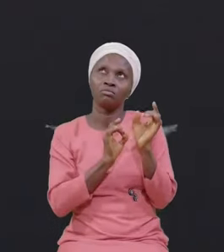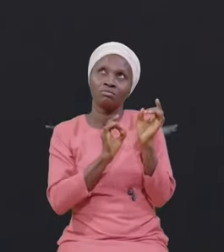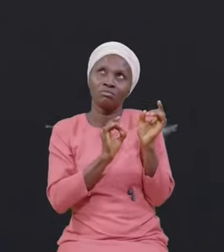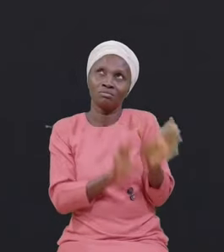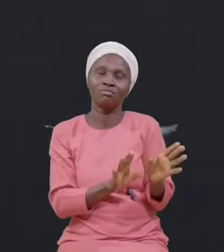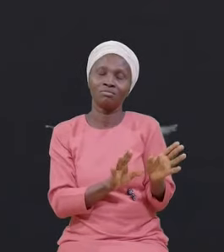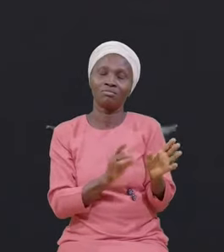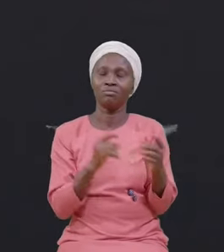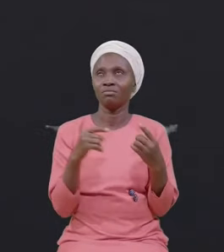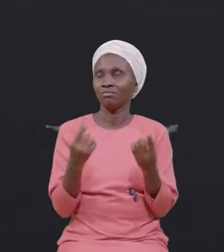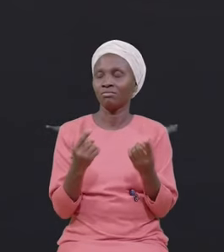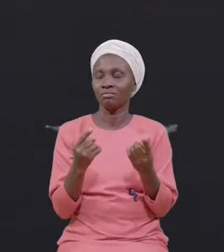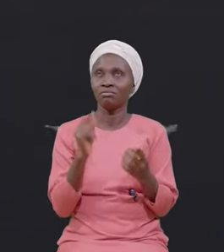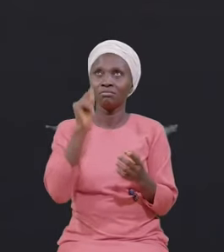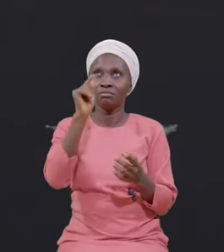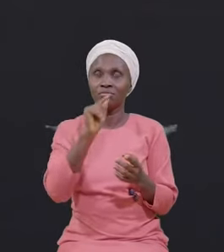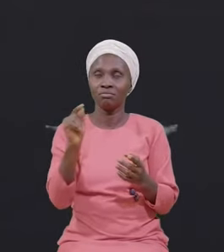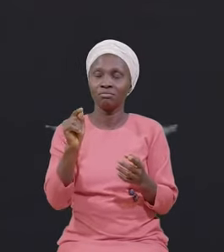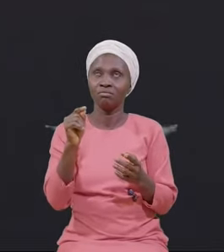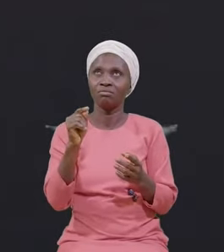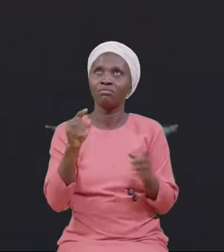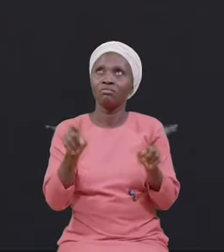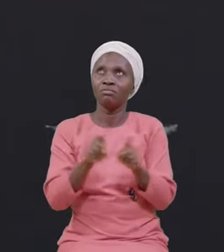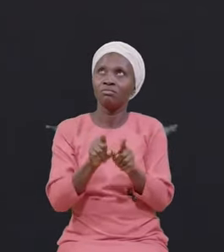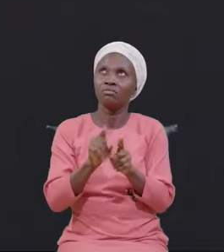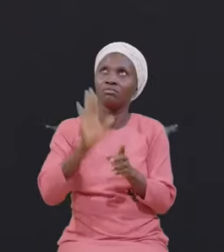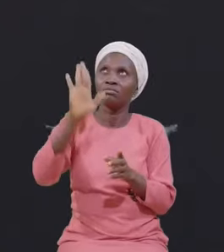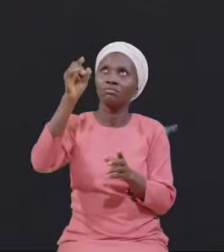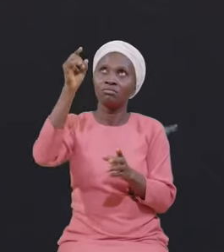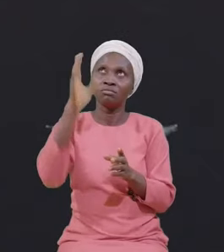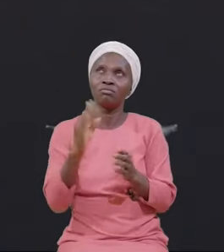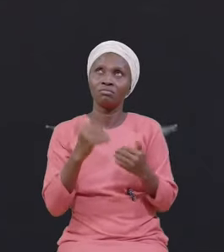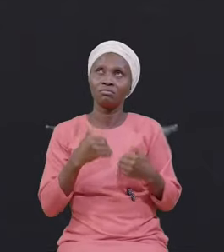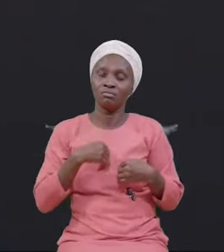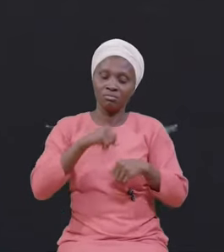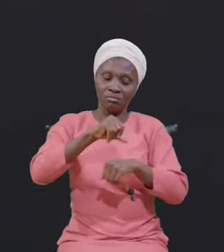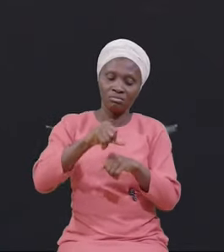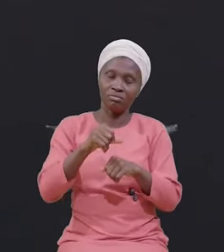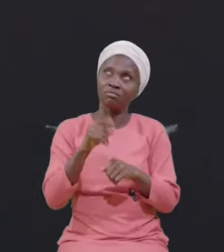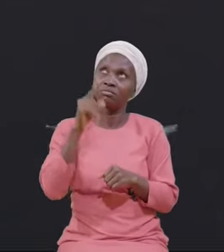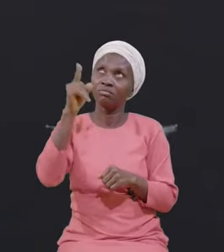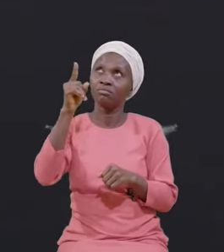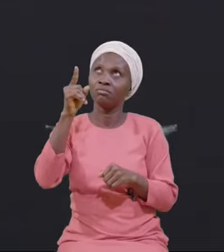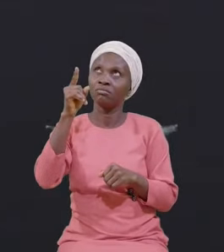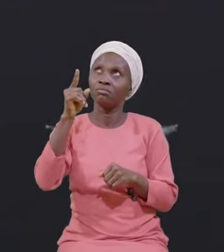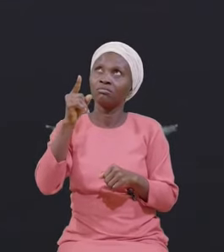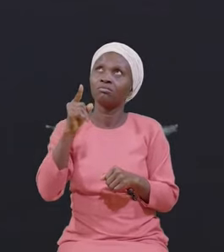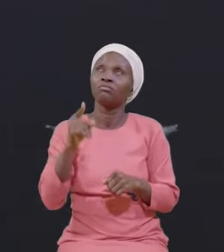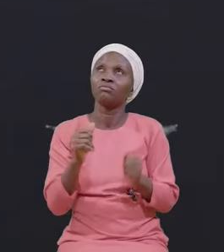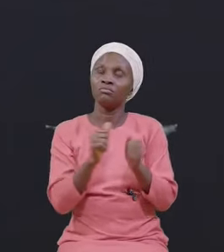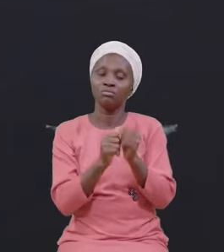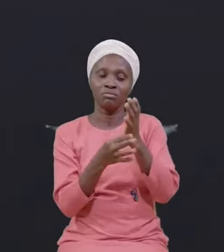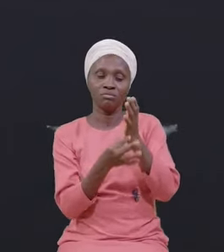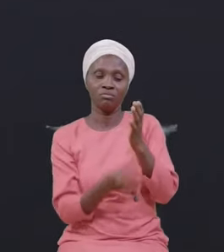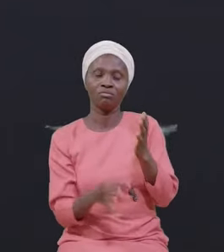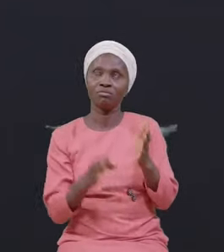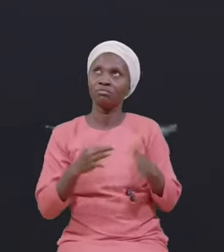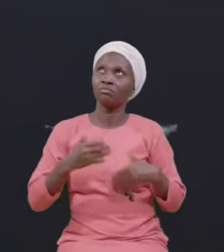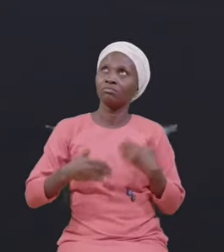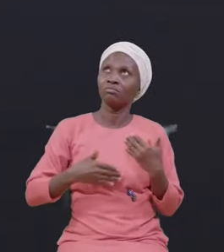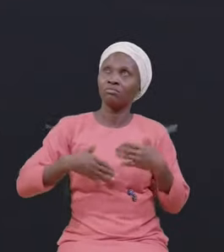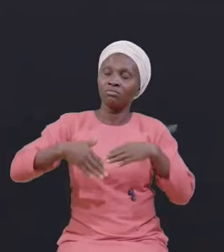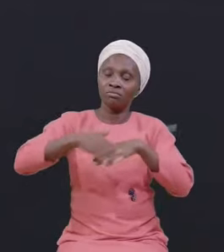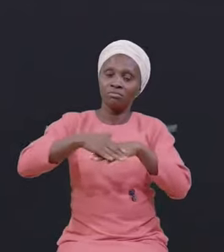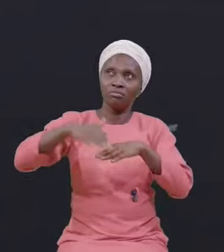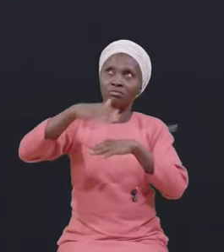anointed thee with the oil of G gladness above thy fellows wherever we are I want us to lift our voice